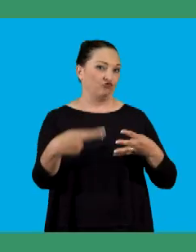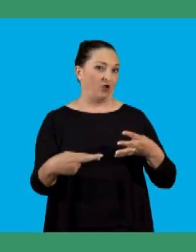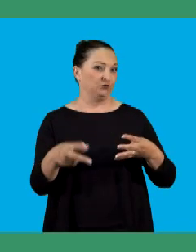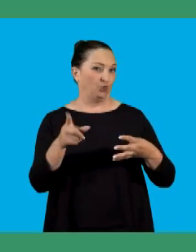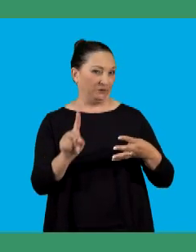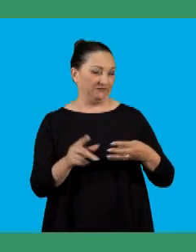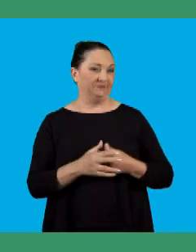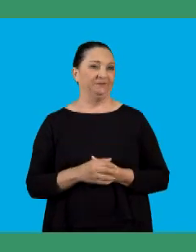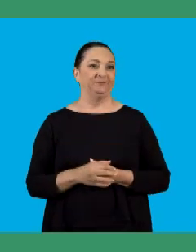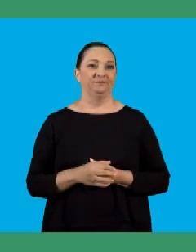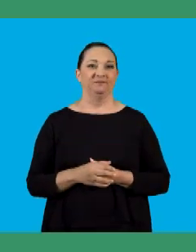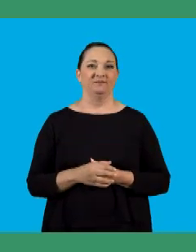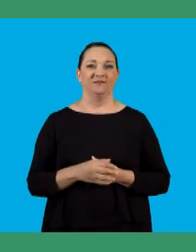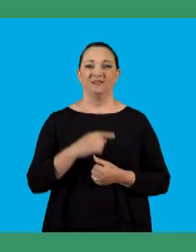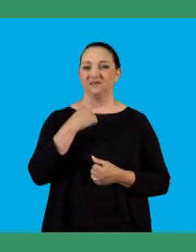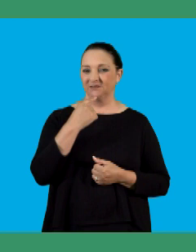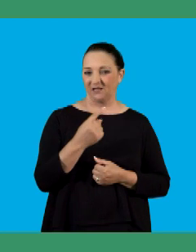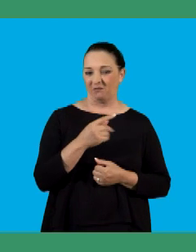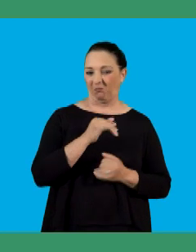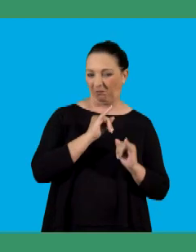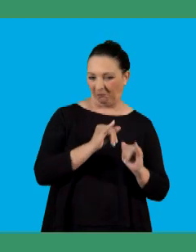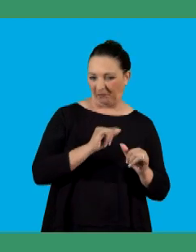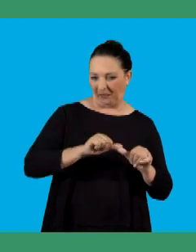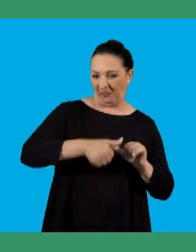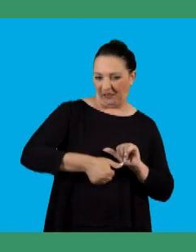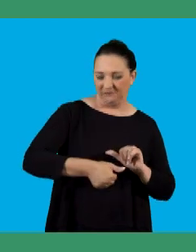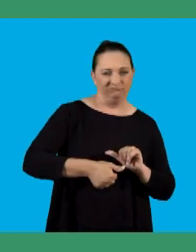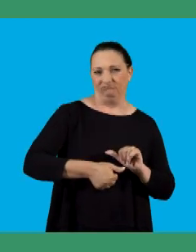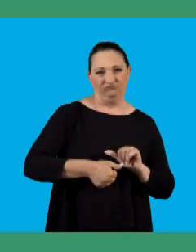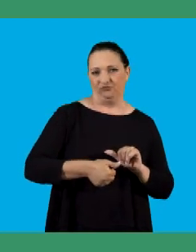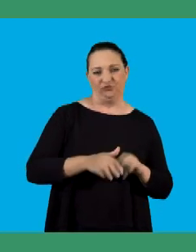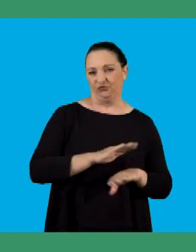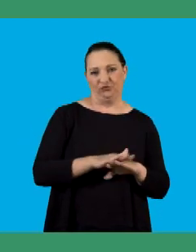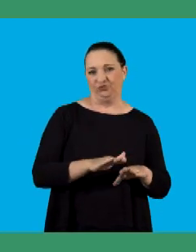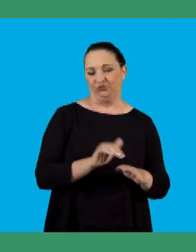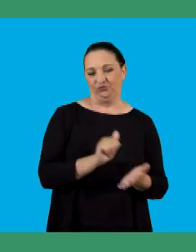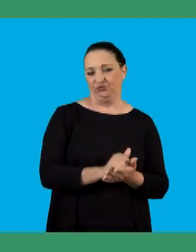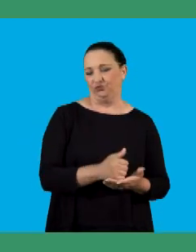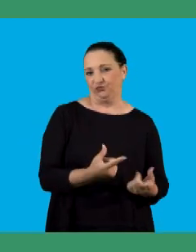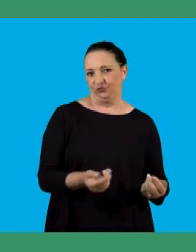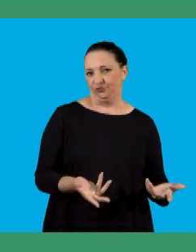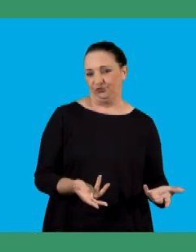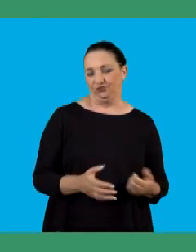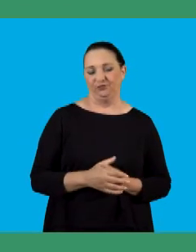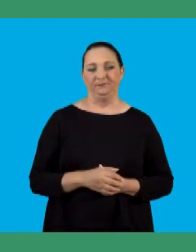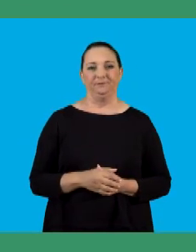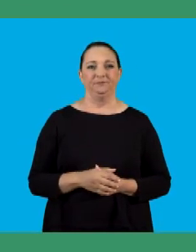Now, as I have said, if something is bad, then we are not allowed to do it.